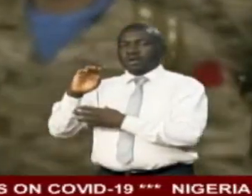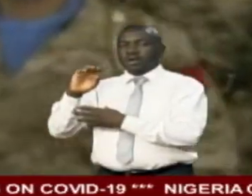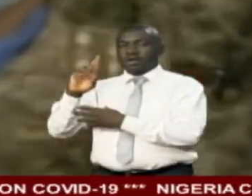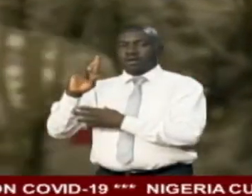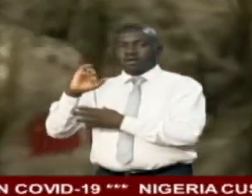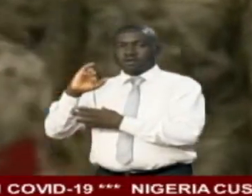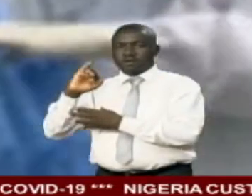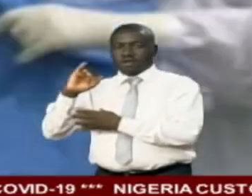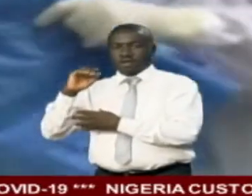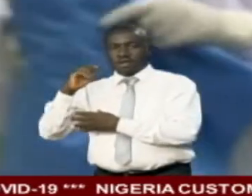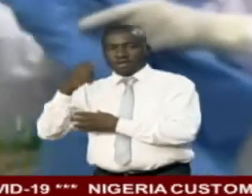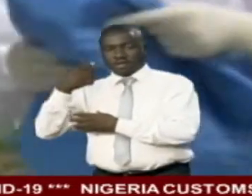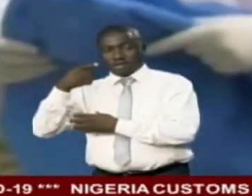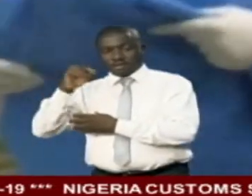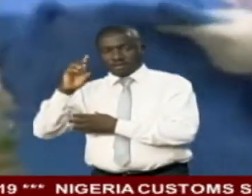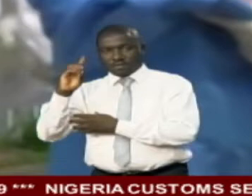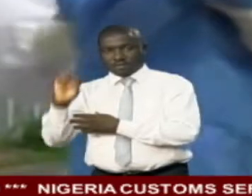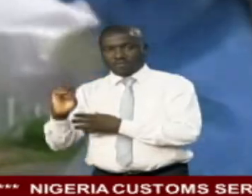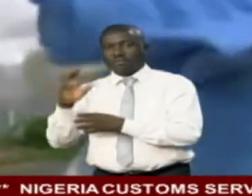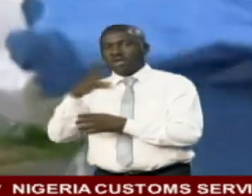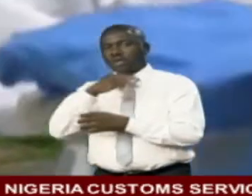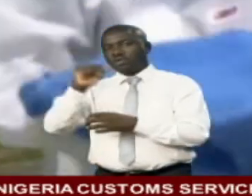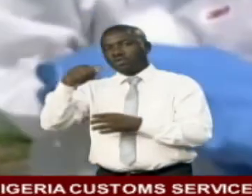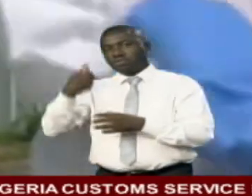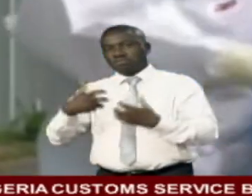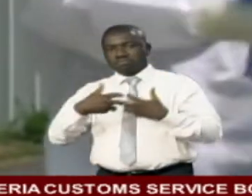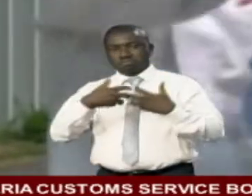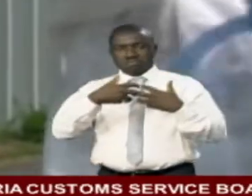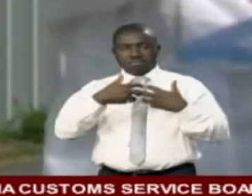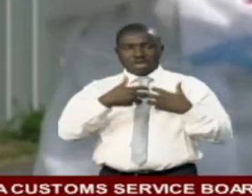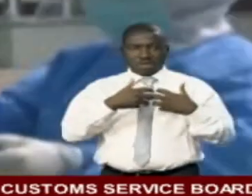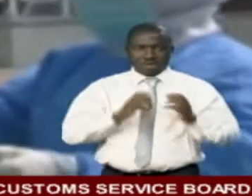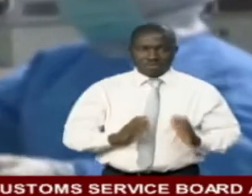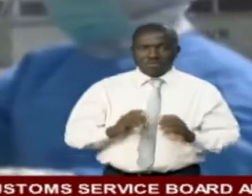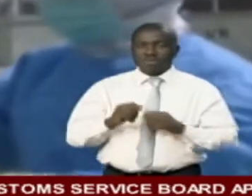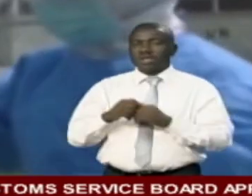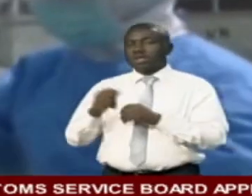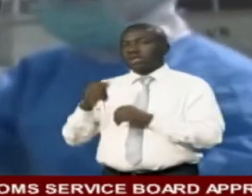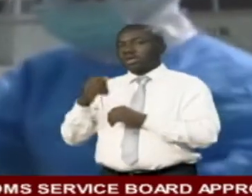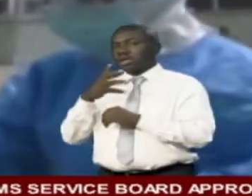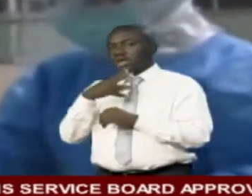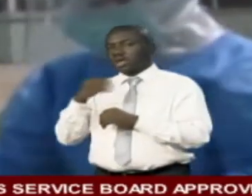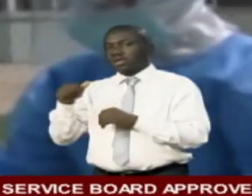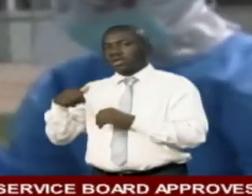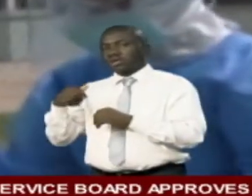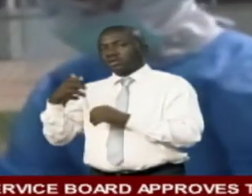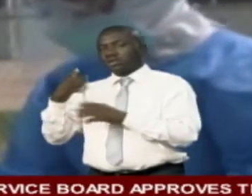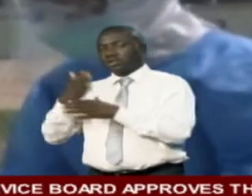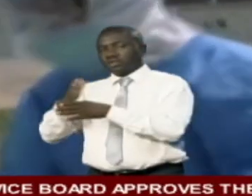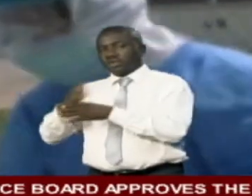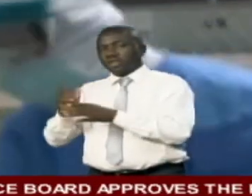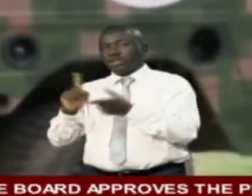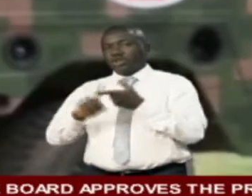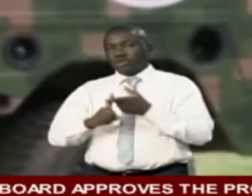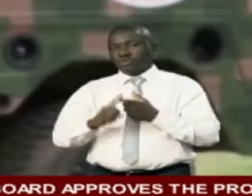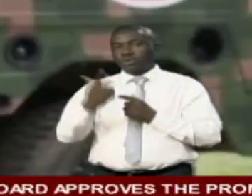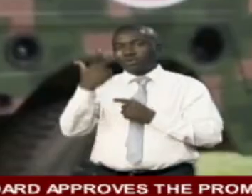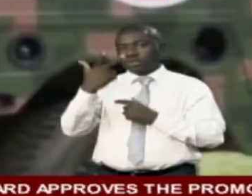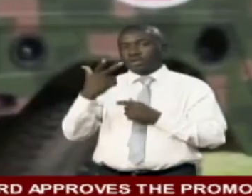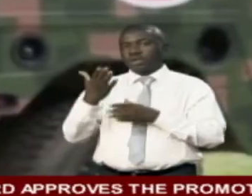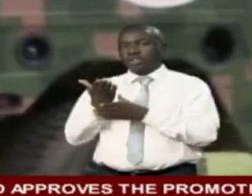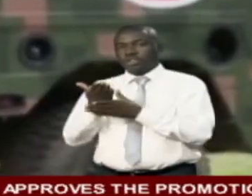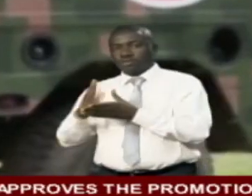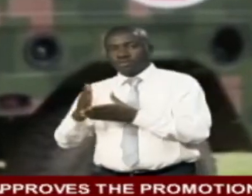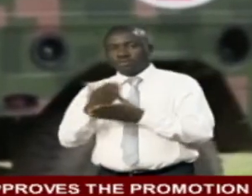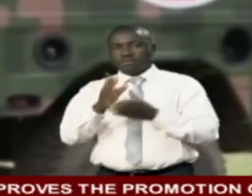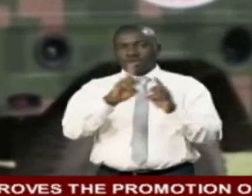response brigade of the 79th Army Corps of the People's Liberation Army. They are divided into 3 departments of guards,